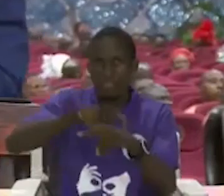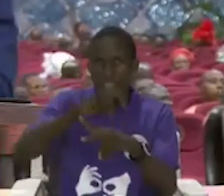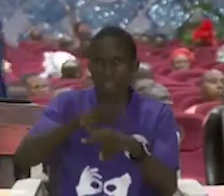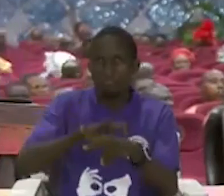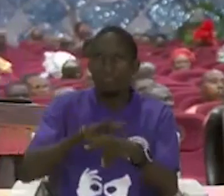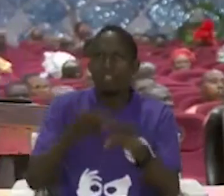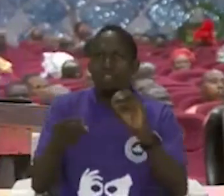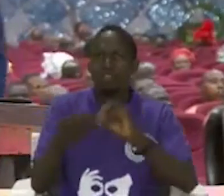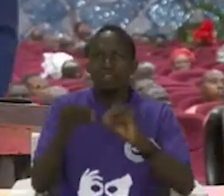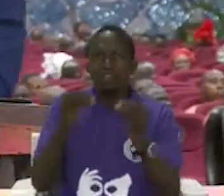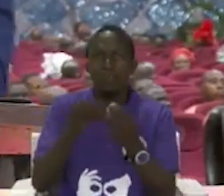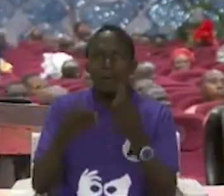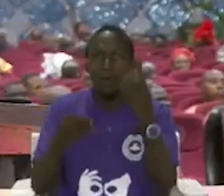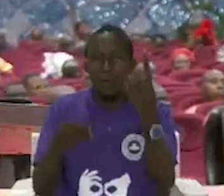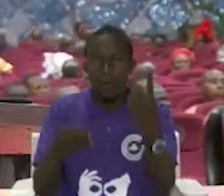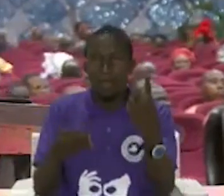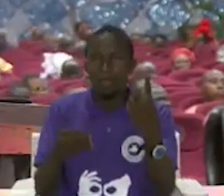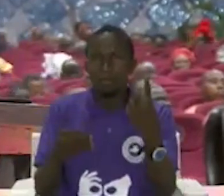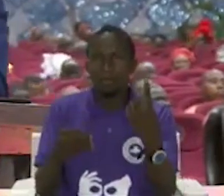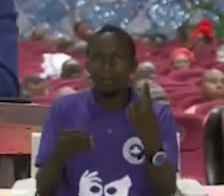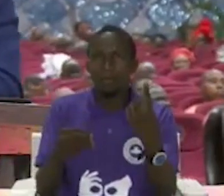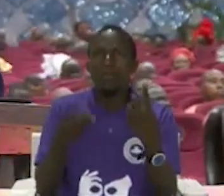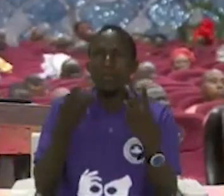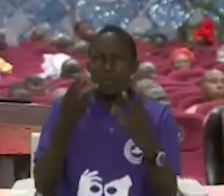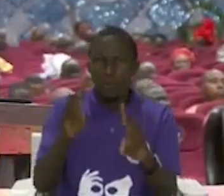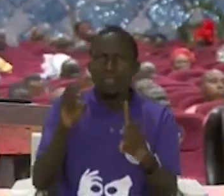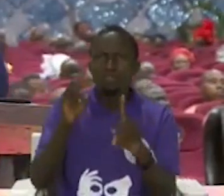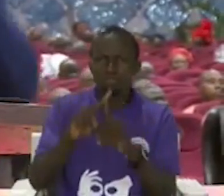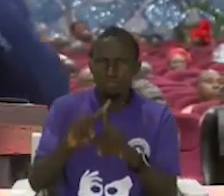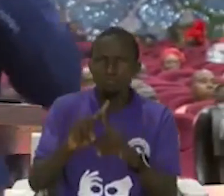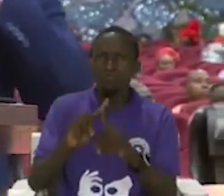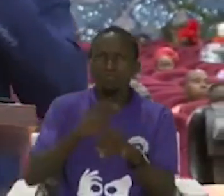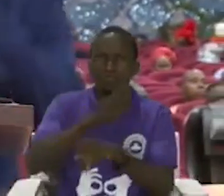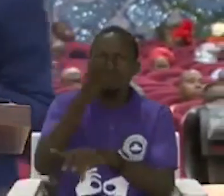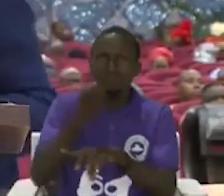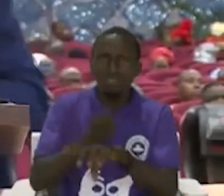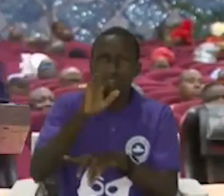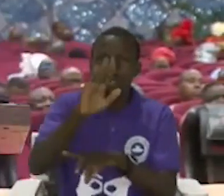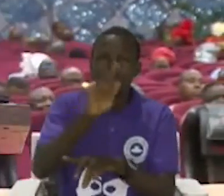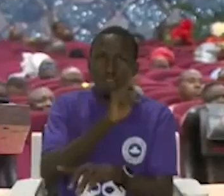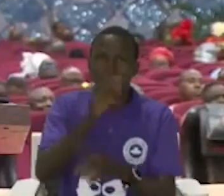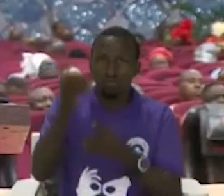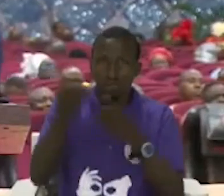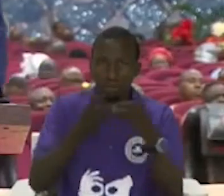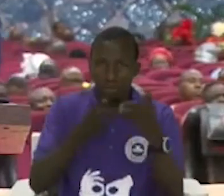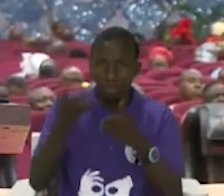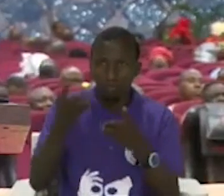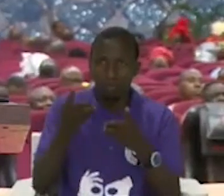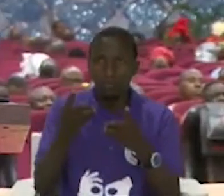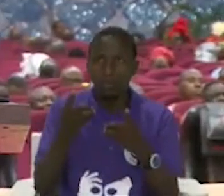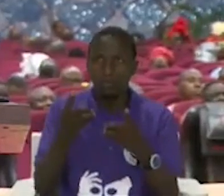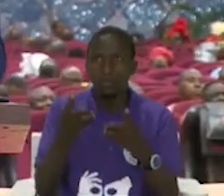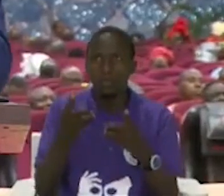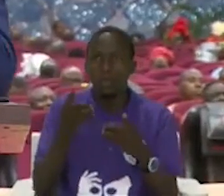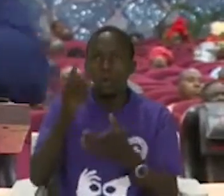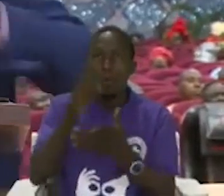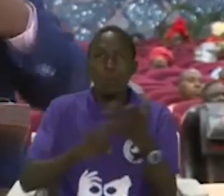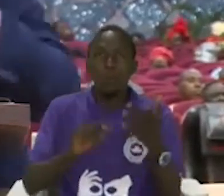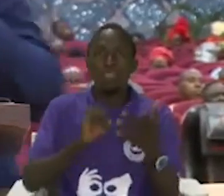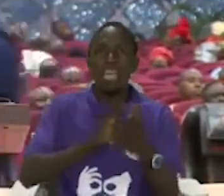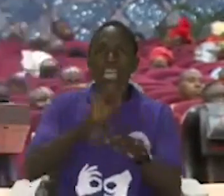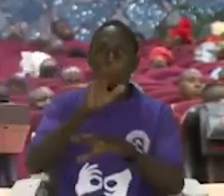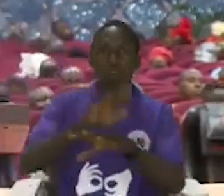one, keys to establish your dominion. Brethren, young people, can I talk to you? It's what I call